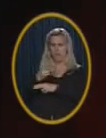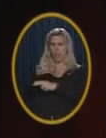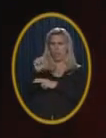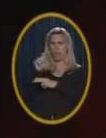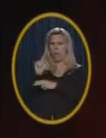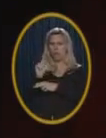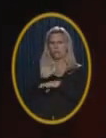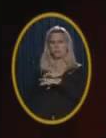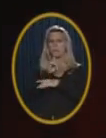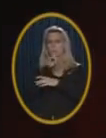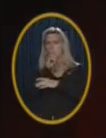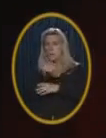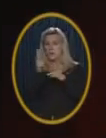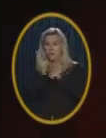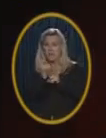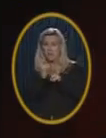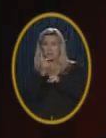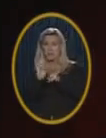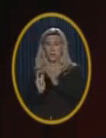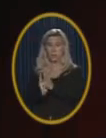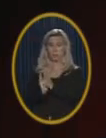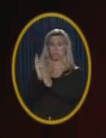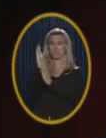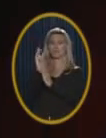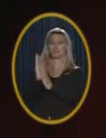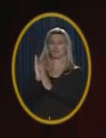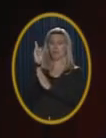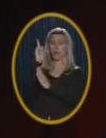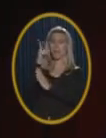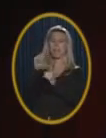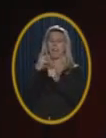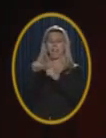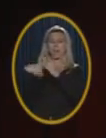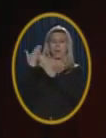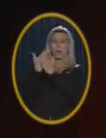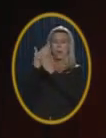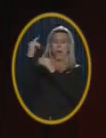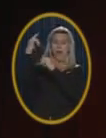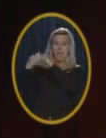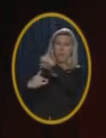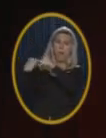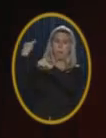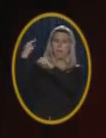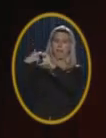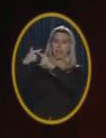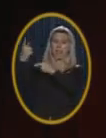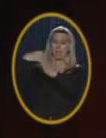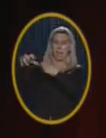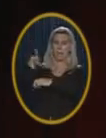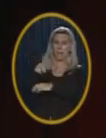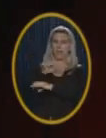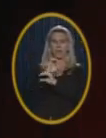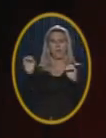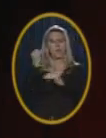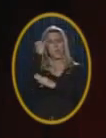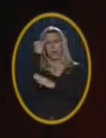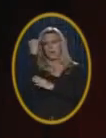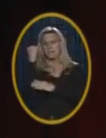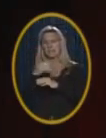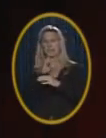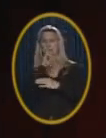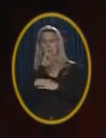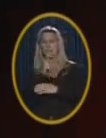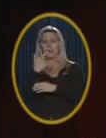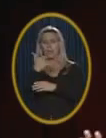which made it sort of pitch straight up. And then when we got into orbit and came back, we had no idea of what the